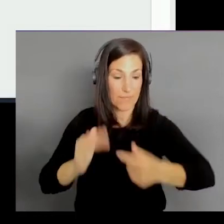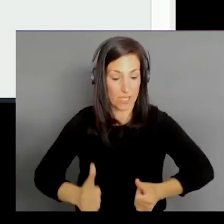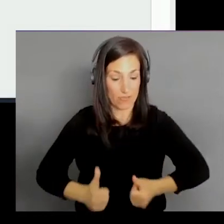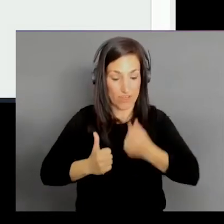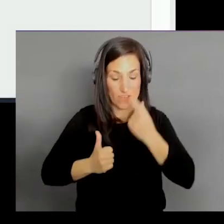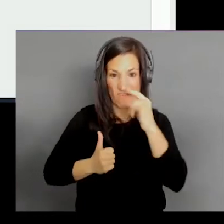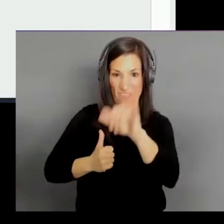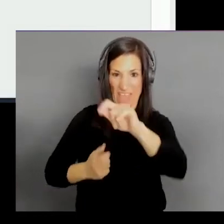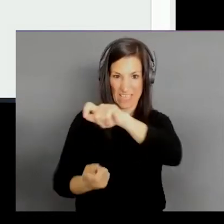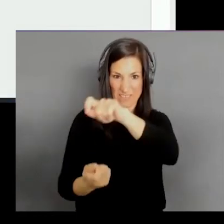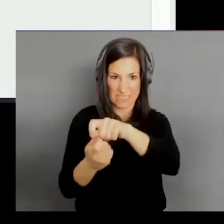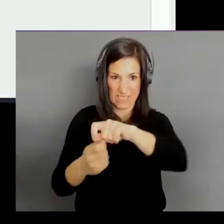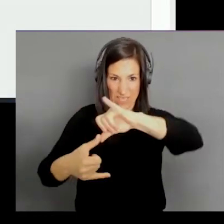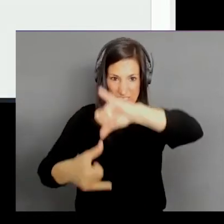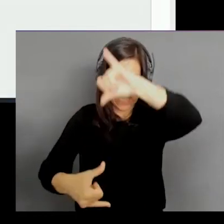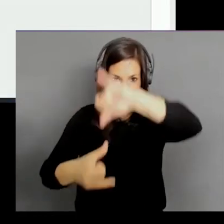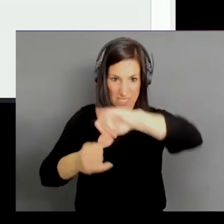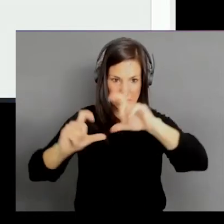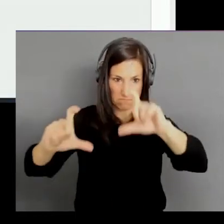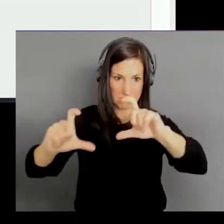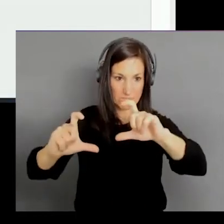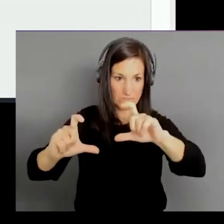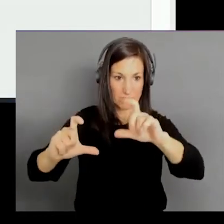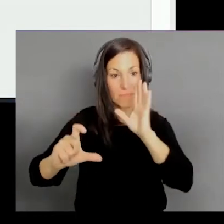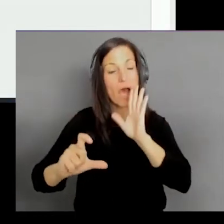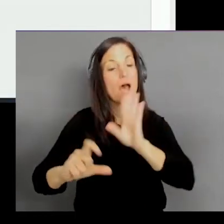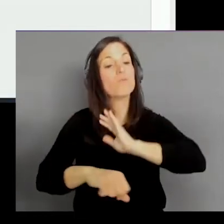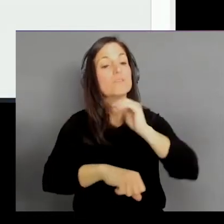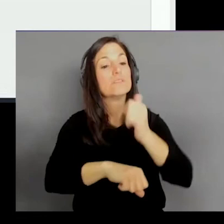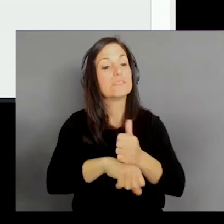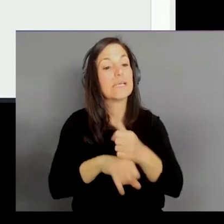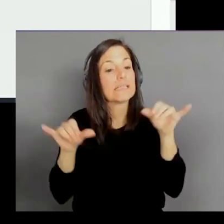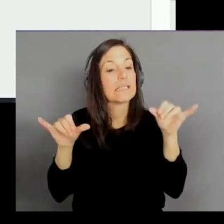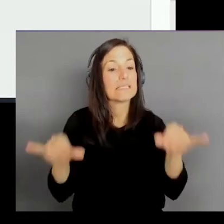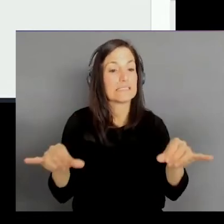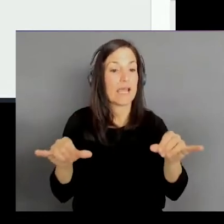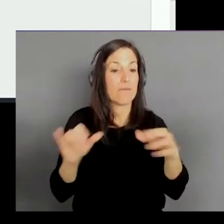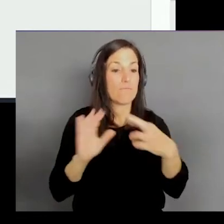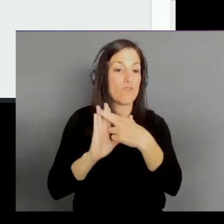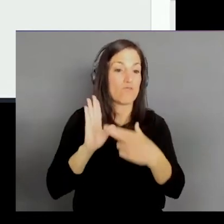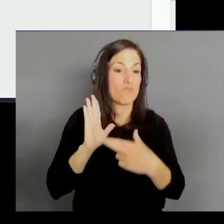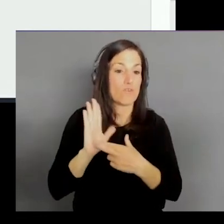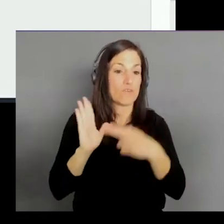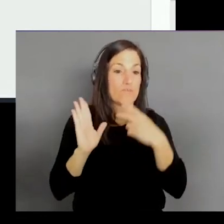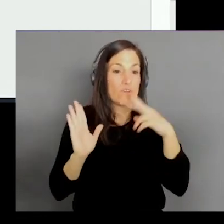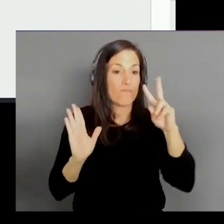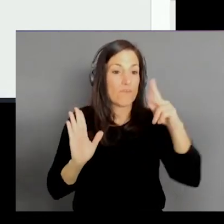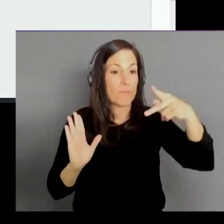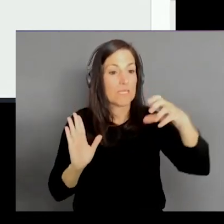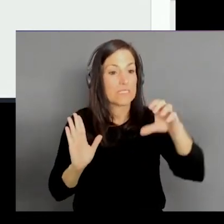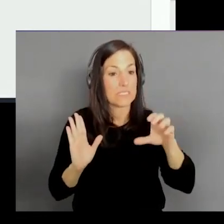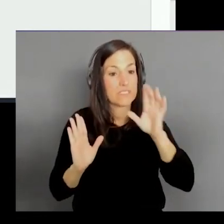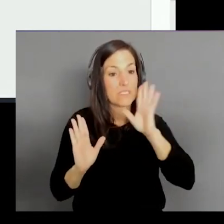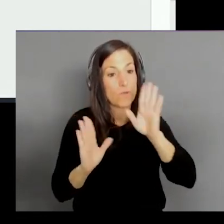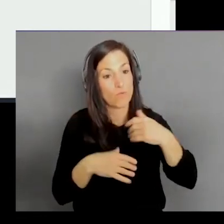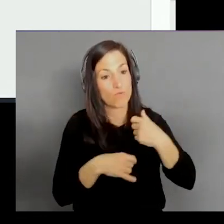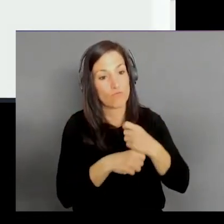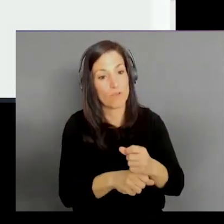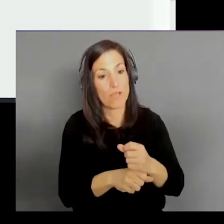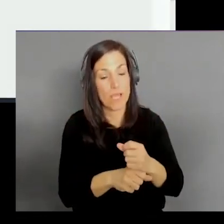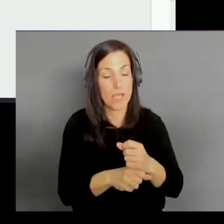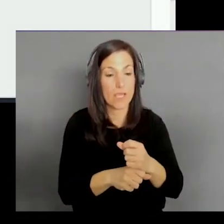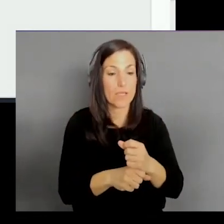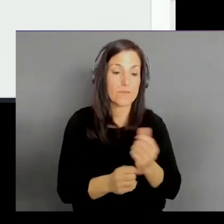net mask rules as well for my VPCs that are going to be created. So a minimum size